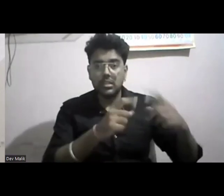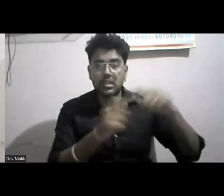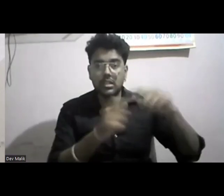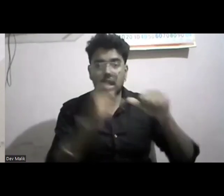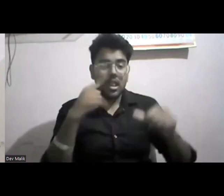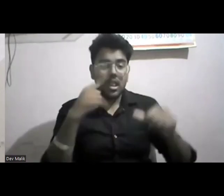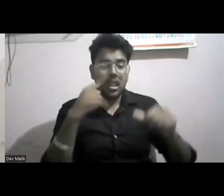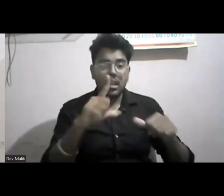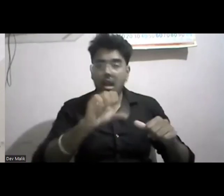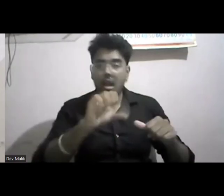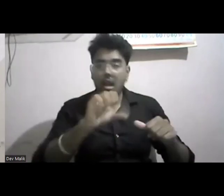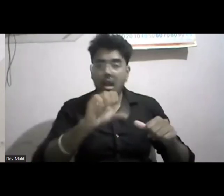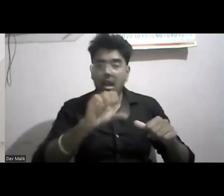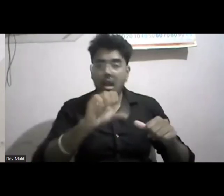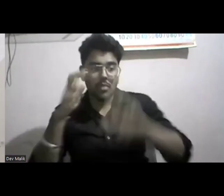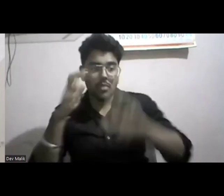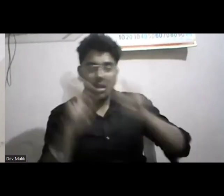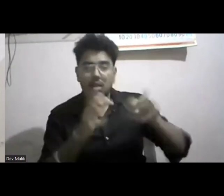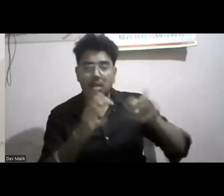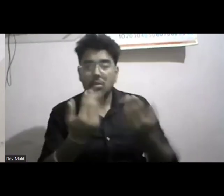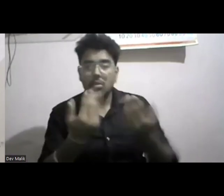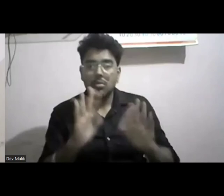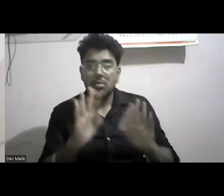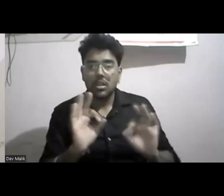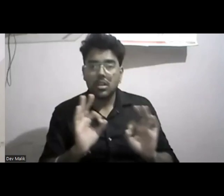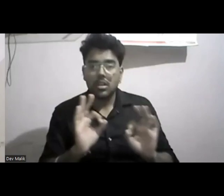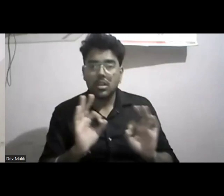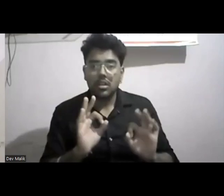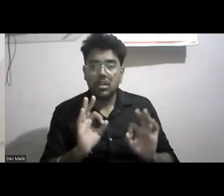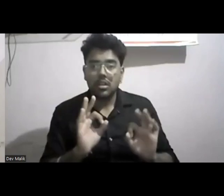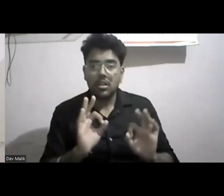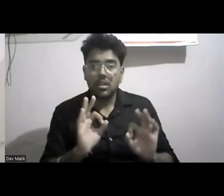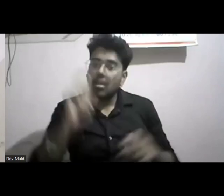So and does it also have some kind of superpowers attached to it?